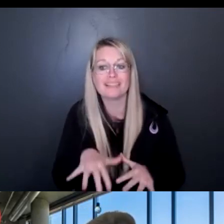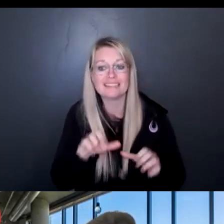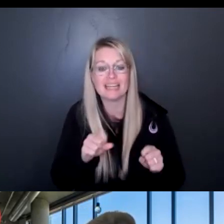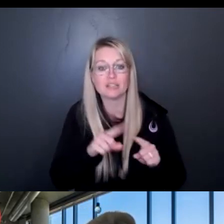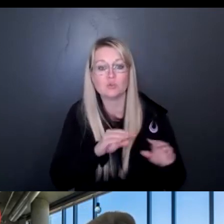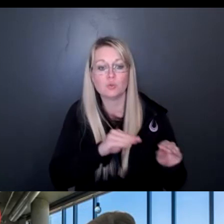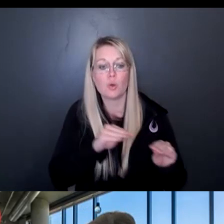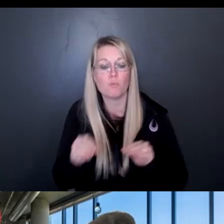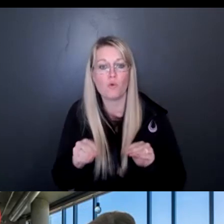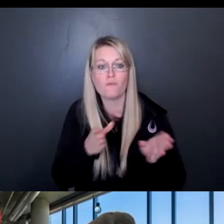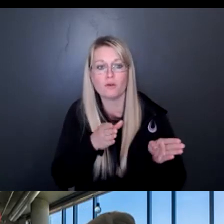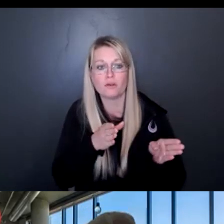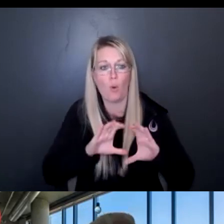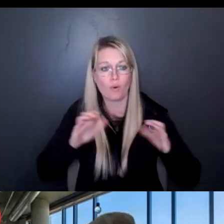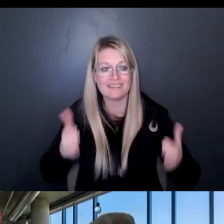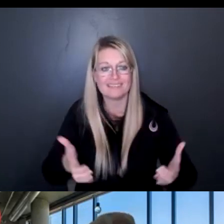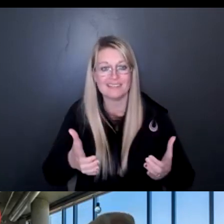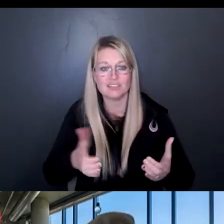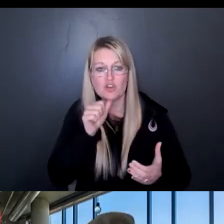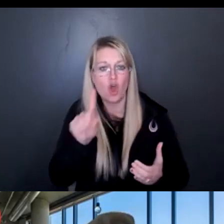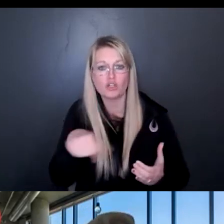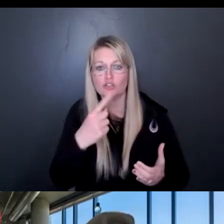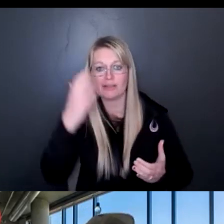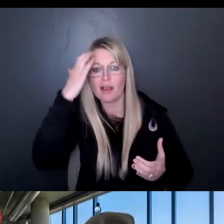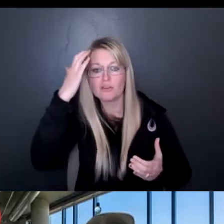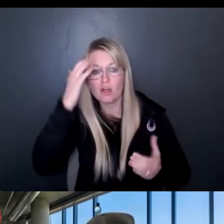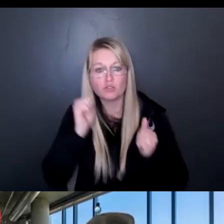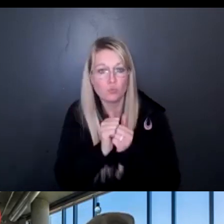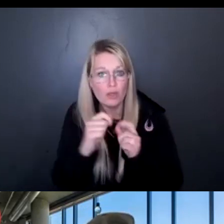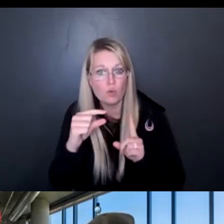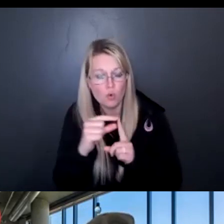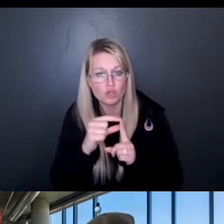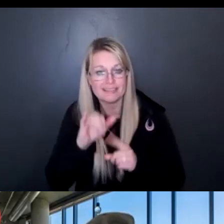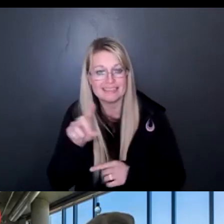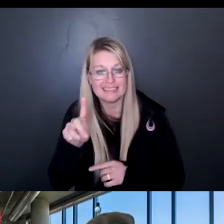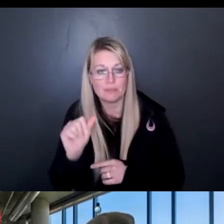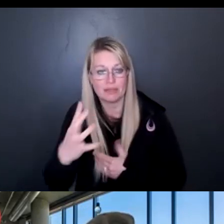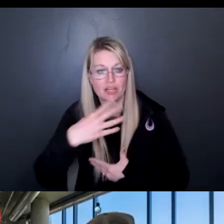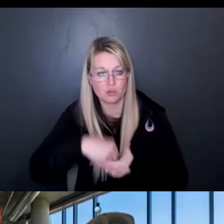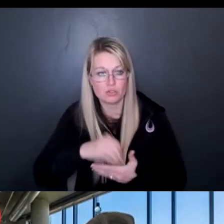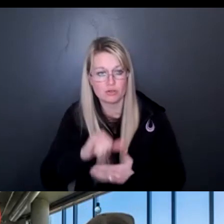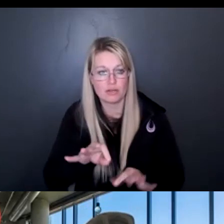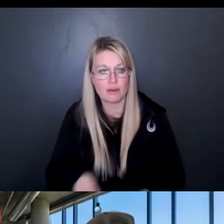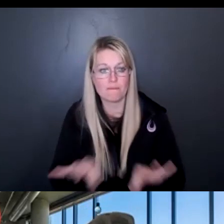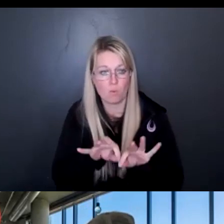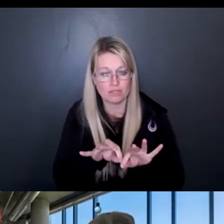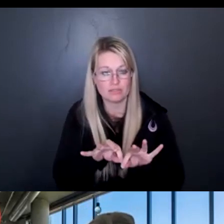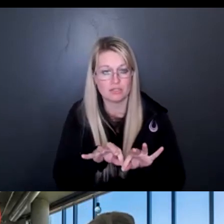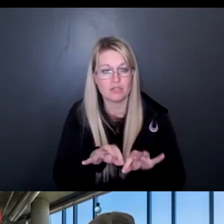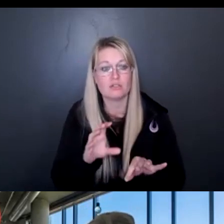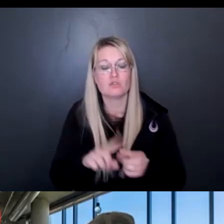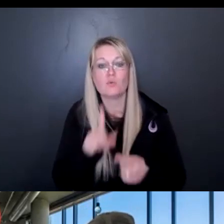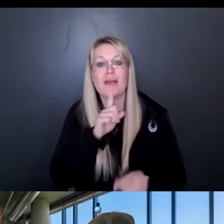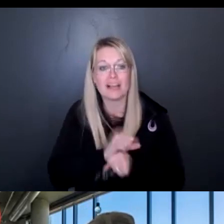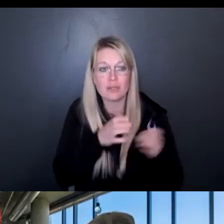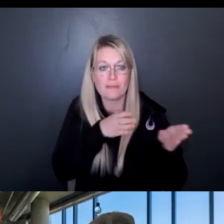move organizations beyond just acknowledging with words that disability inclusion is important to actually planning